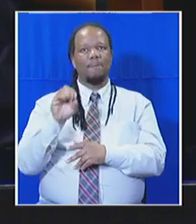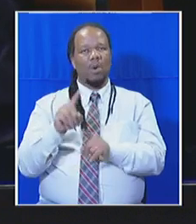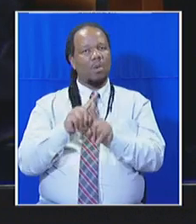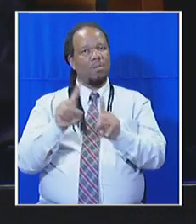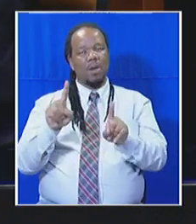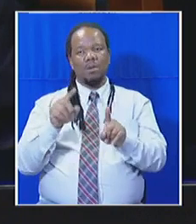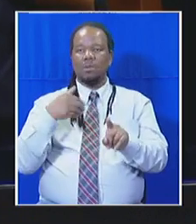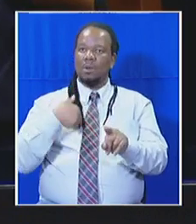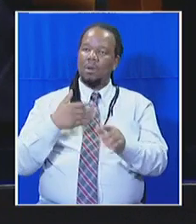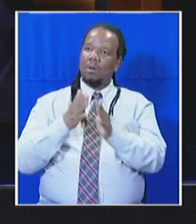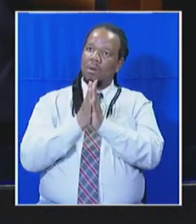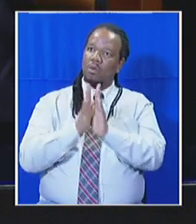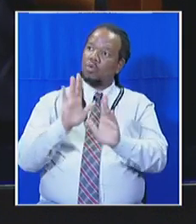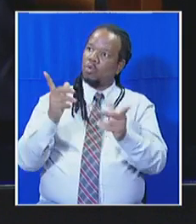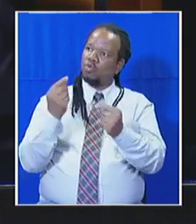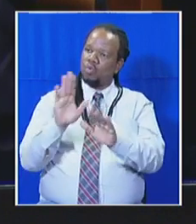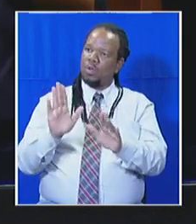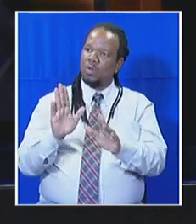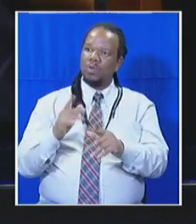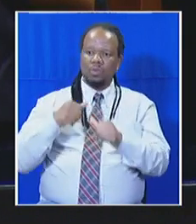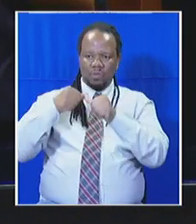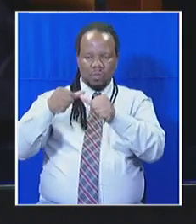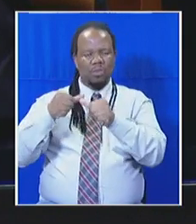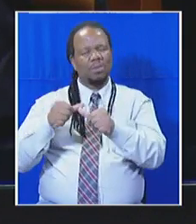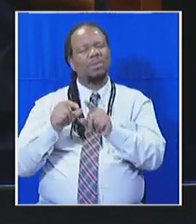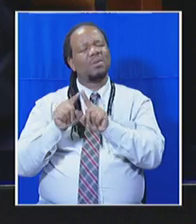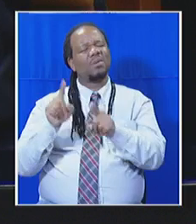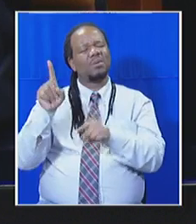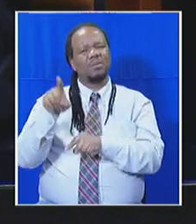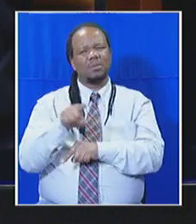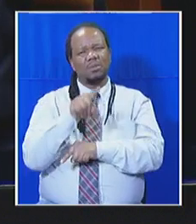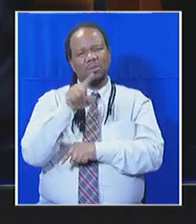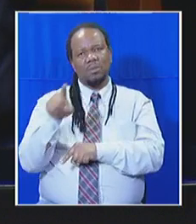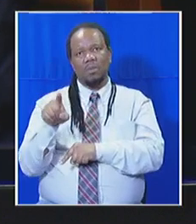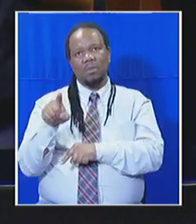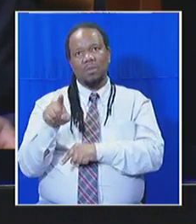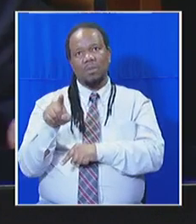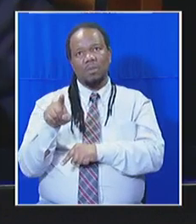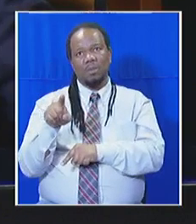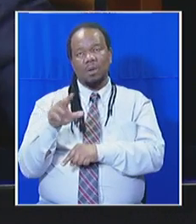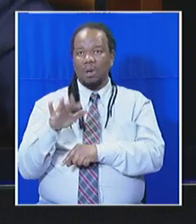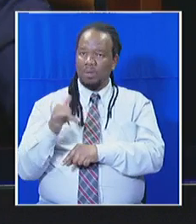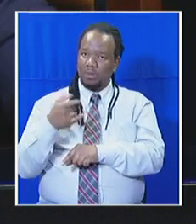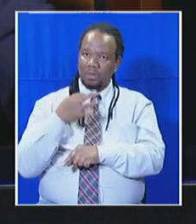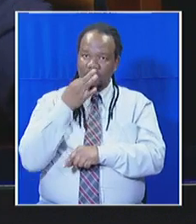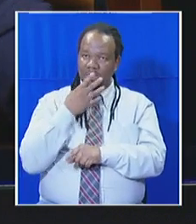a request not to do that. And it's wrong. And we are not going to say this again.